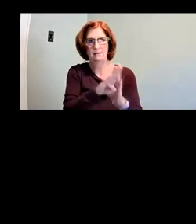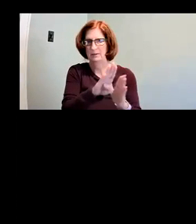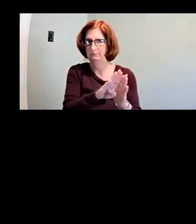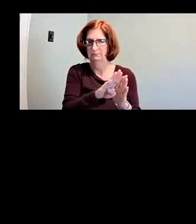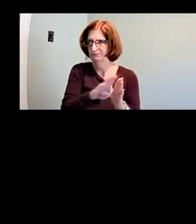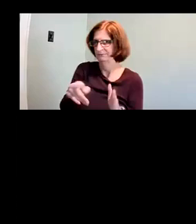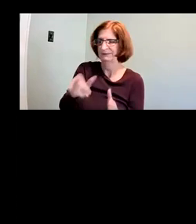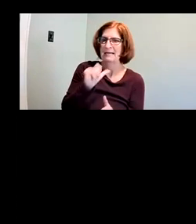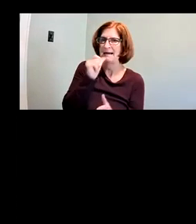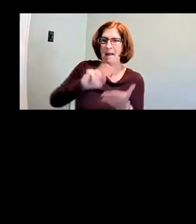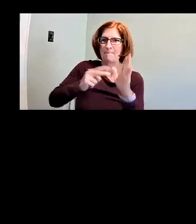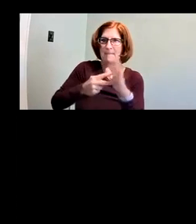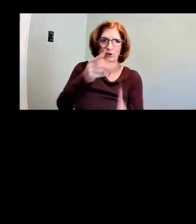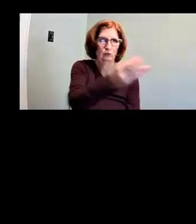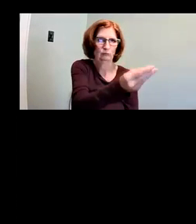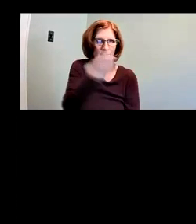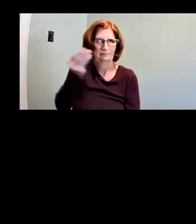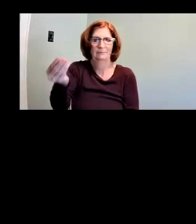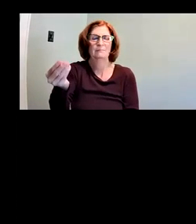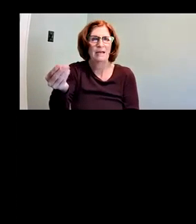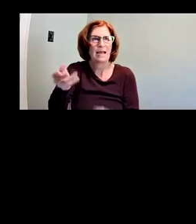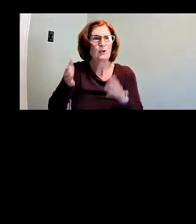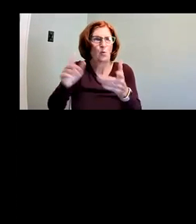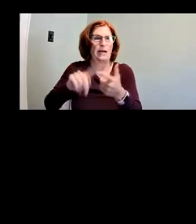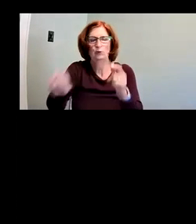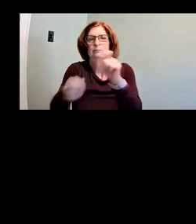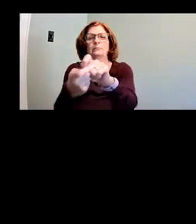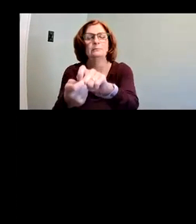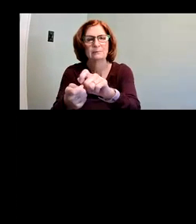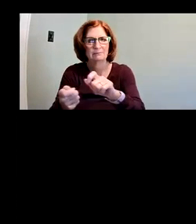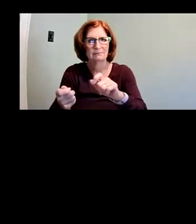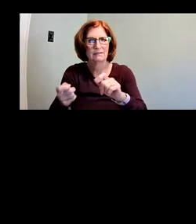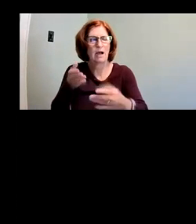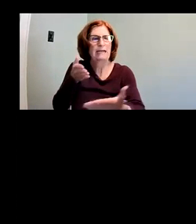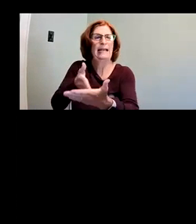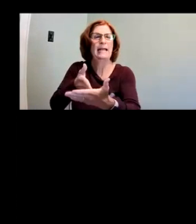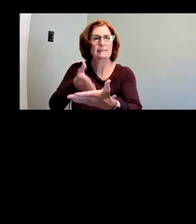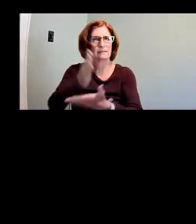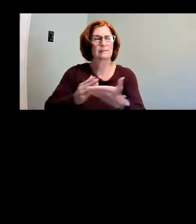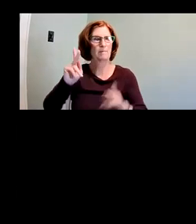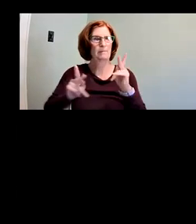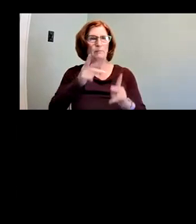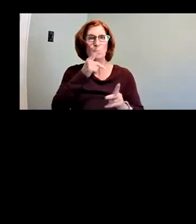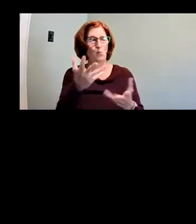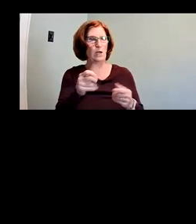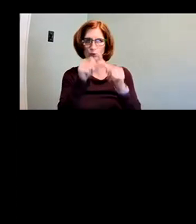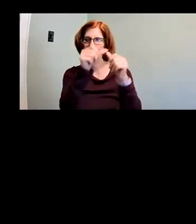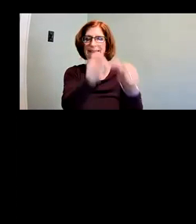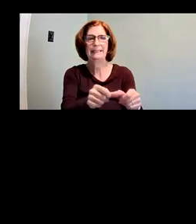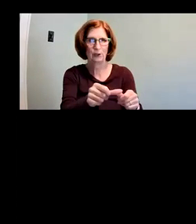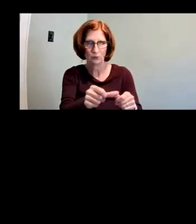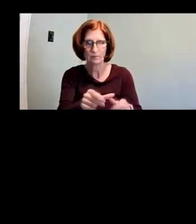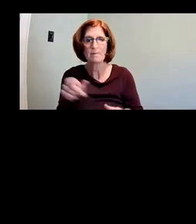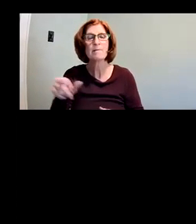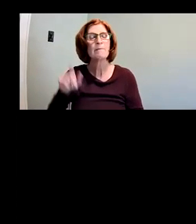meant to be pulled out and used as a weapon when certain individuals want to do that. Low